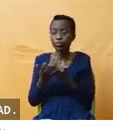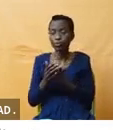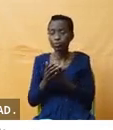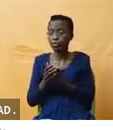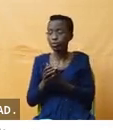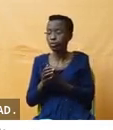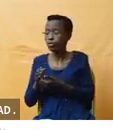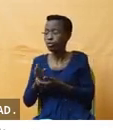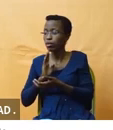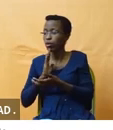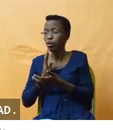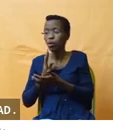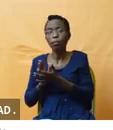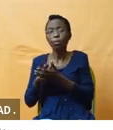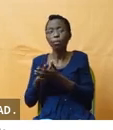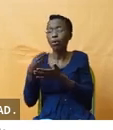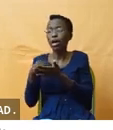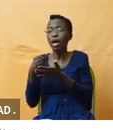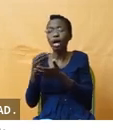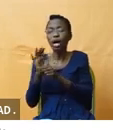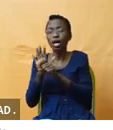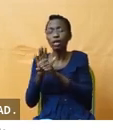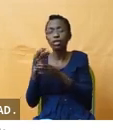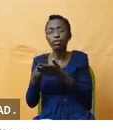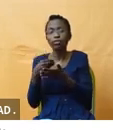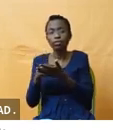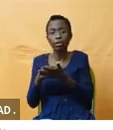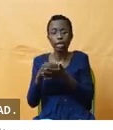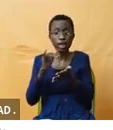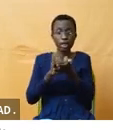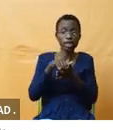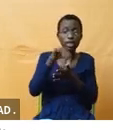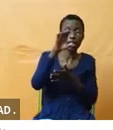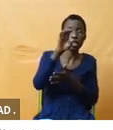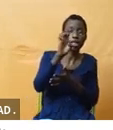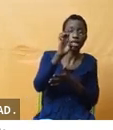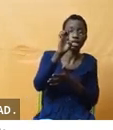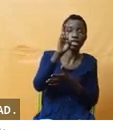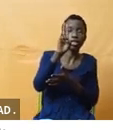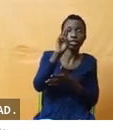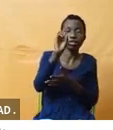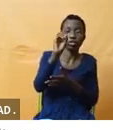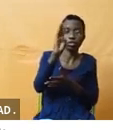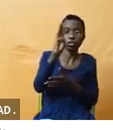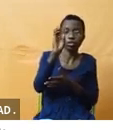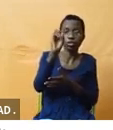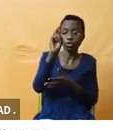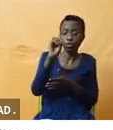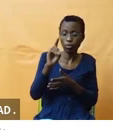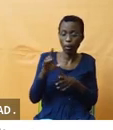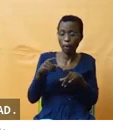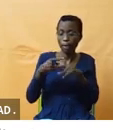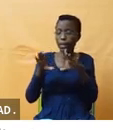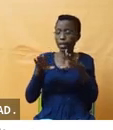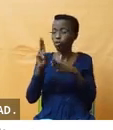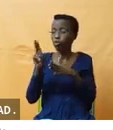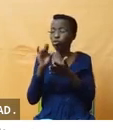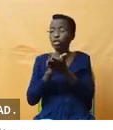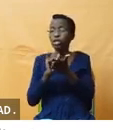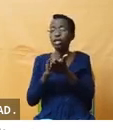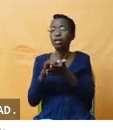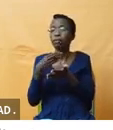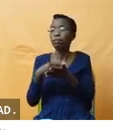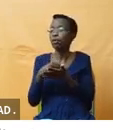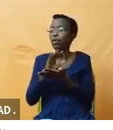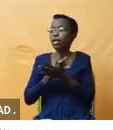money in now the Eurobond, but how to use that money becomes a challenge, or there is